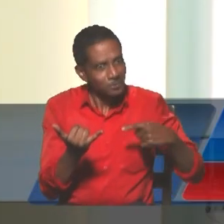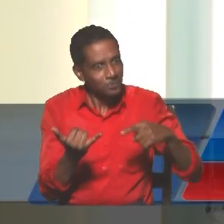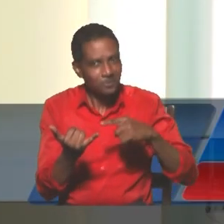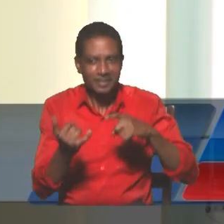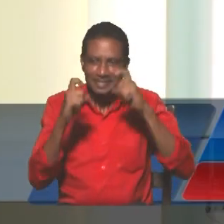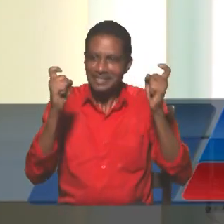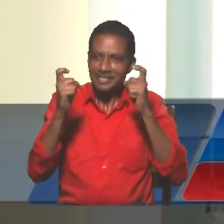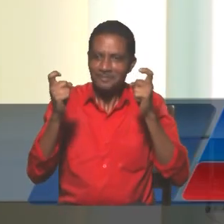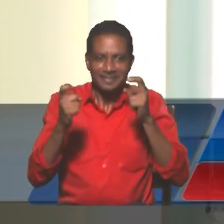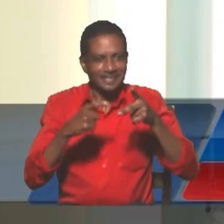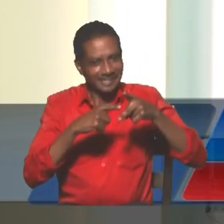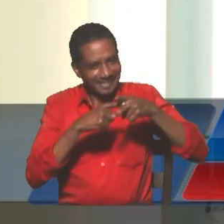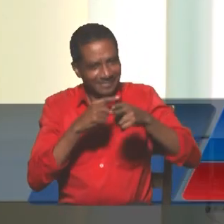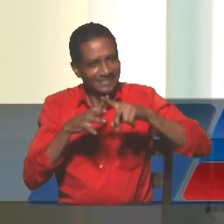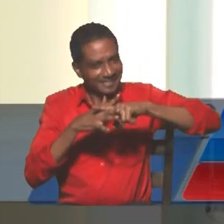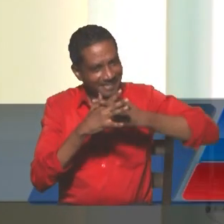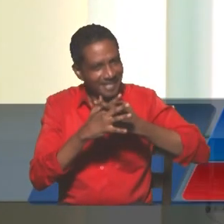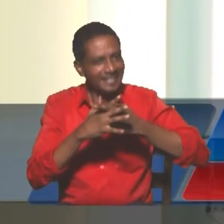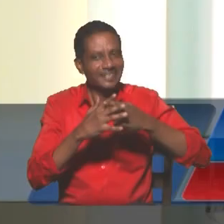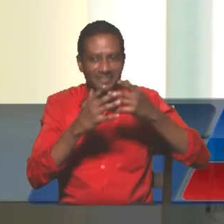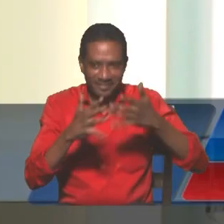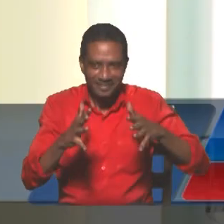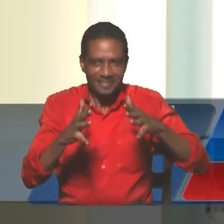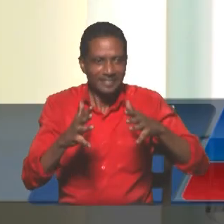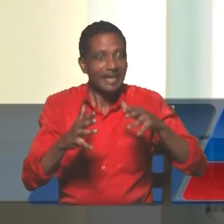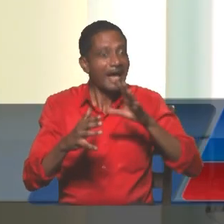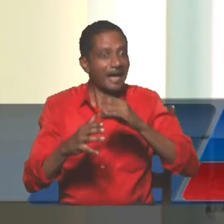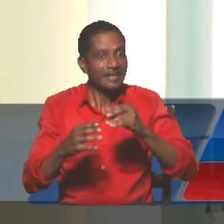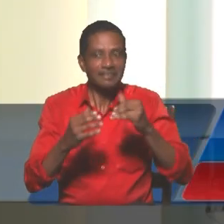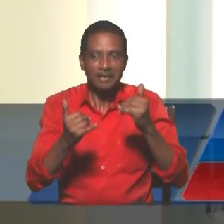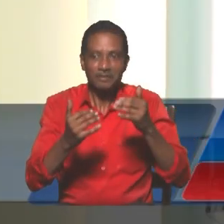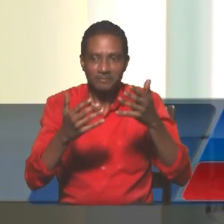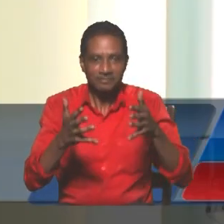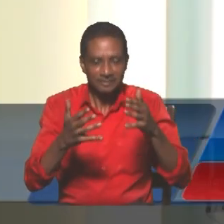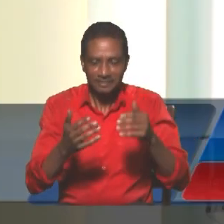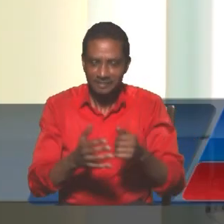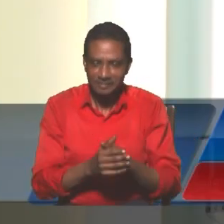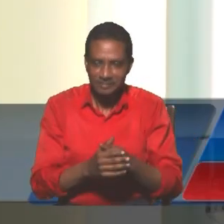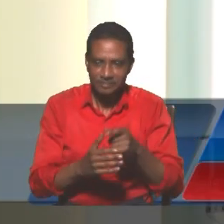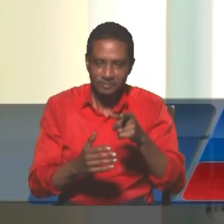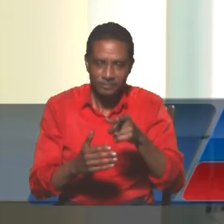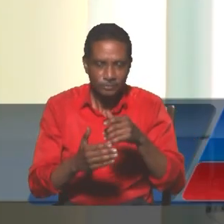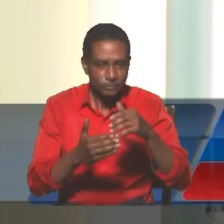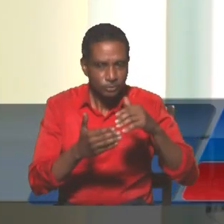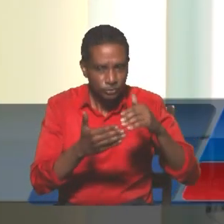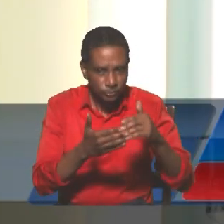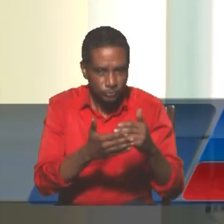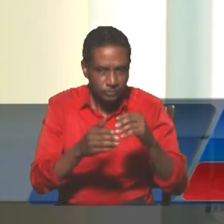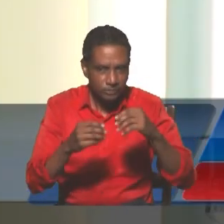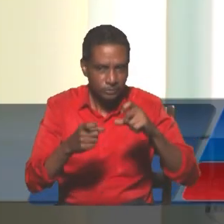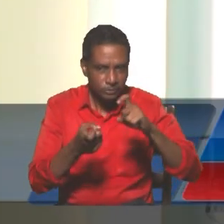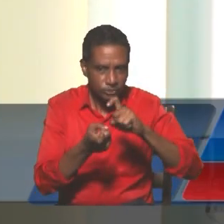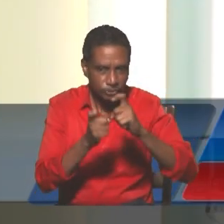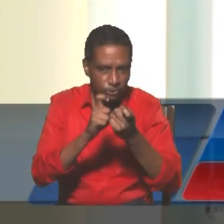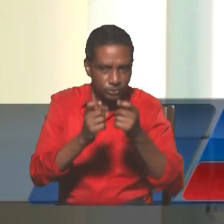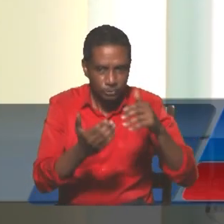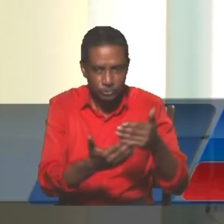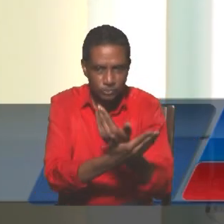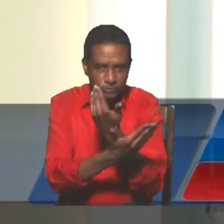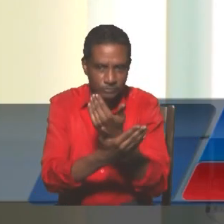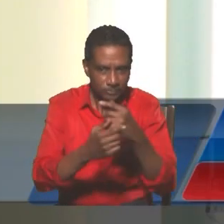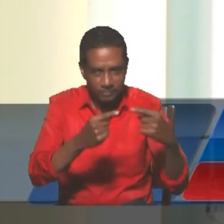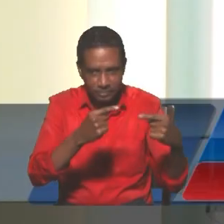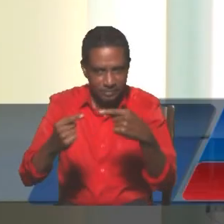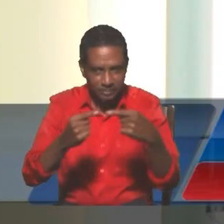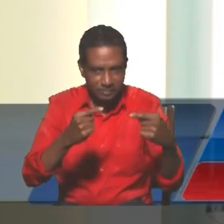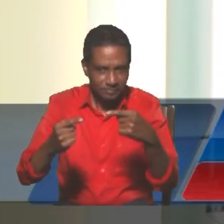and completion of the Renewable Rivalry Competition. I extend my deep congratulations and